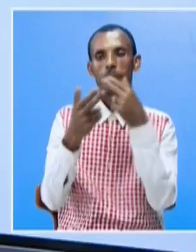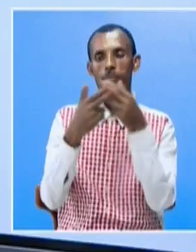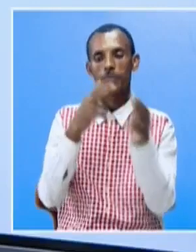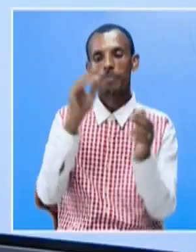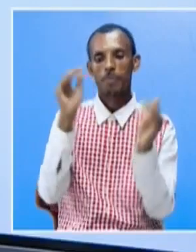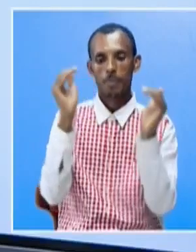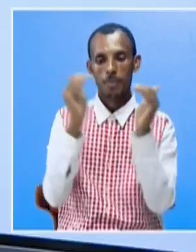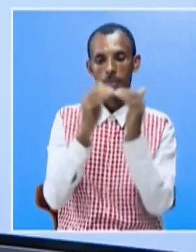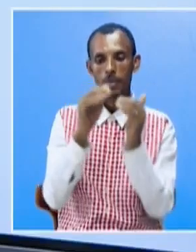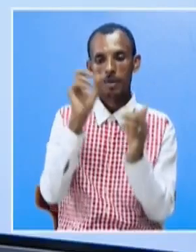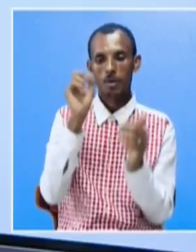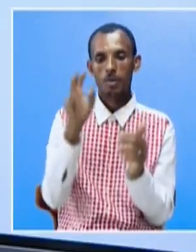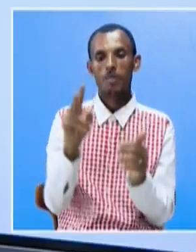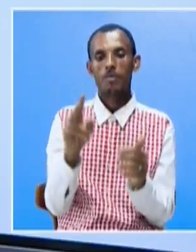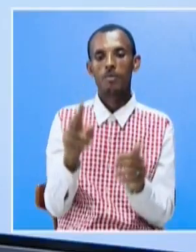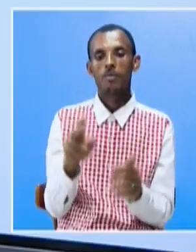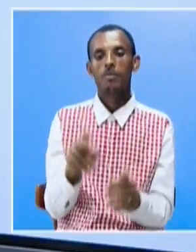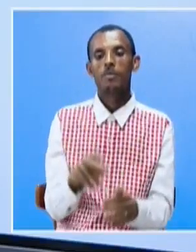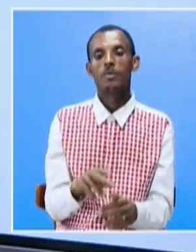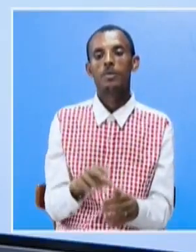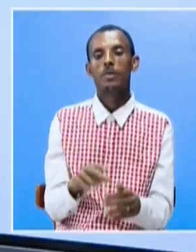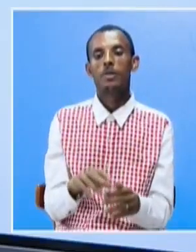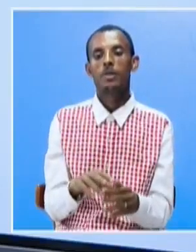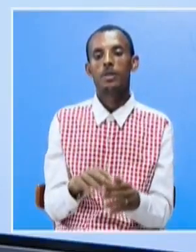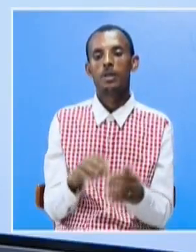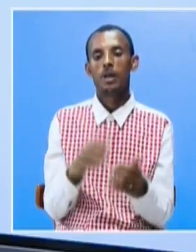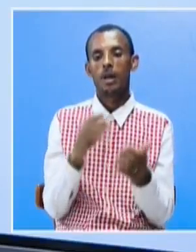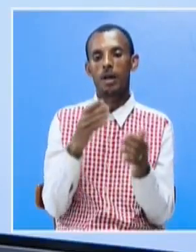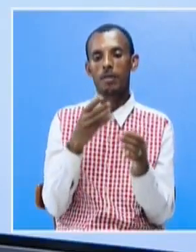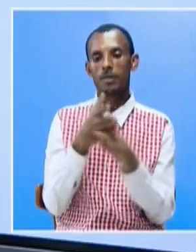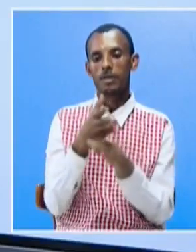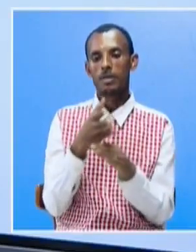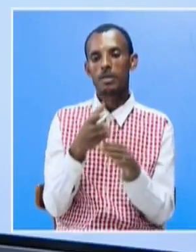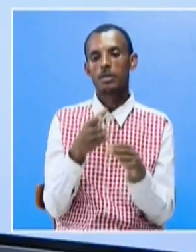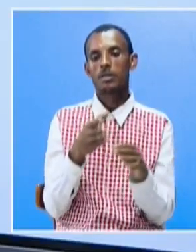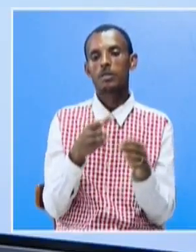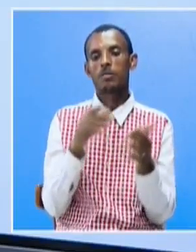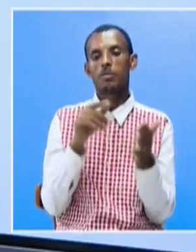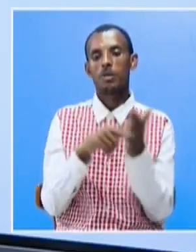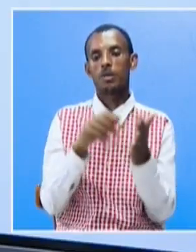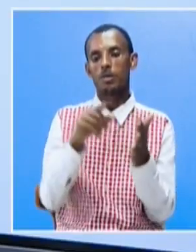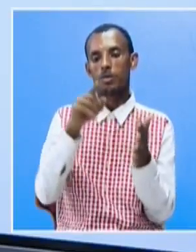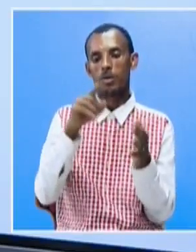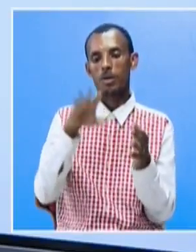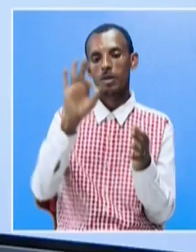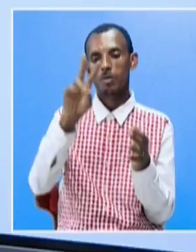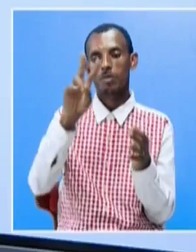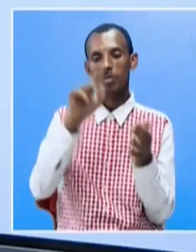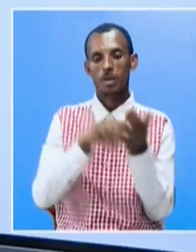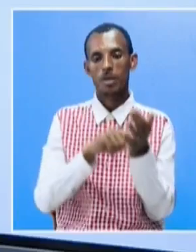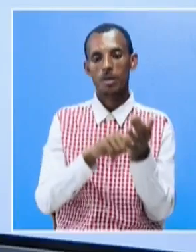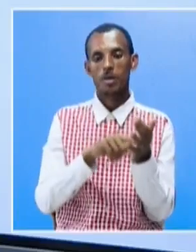is this, 12. Therefore, after decimal we have 2. You have this one, it is